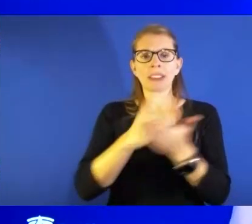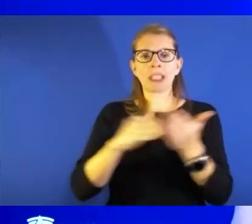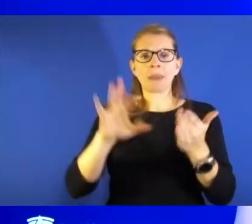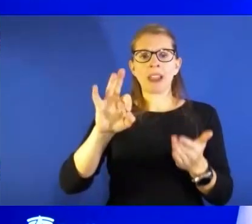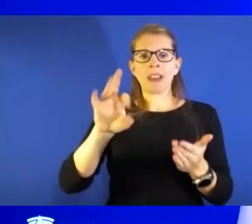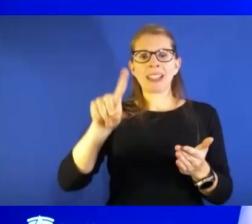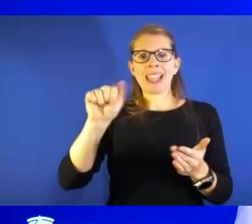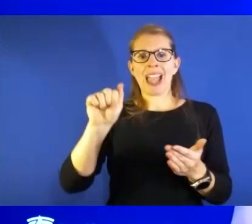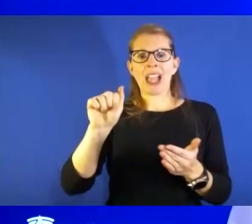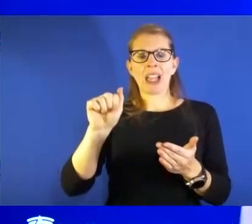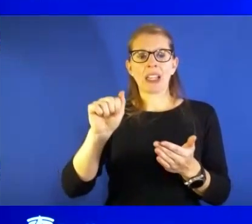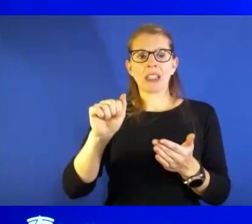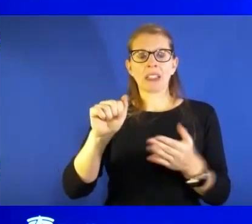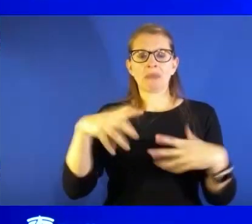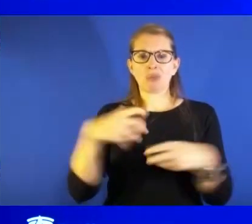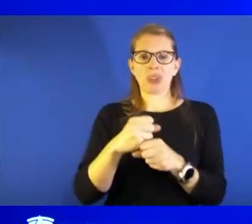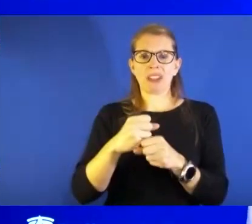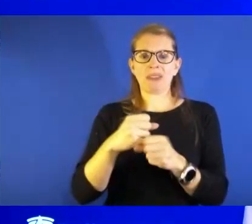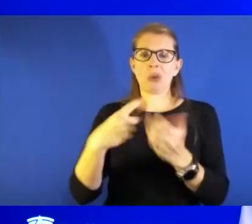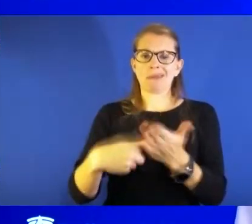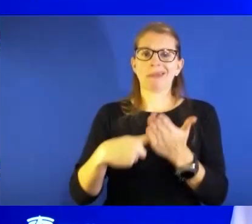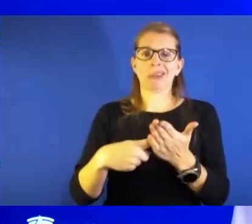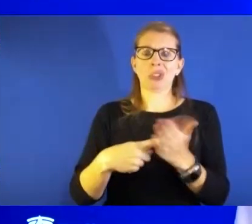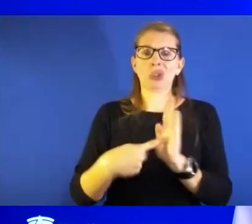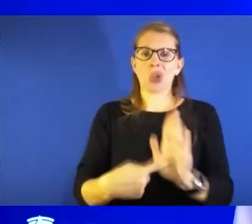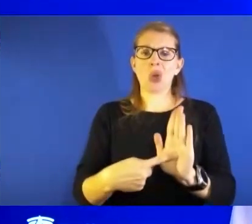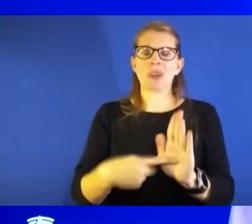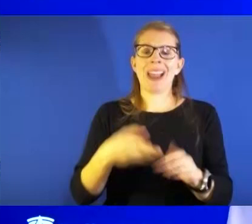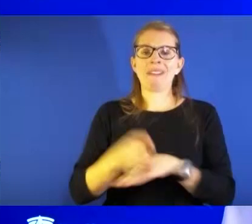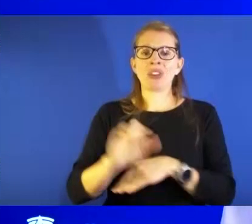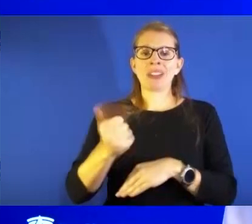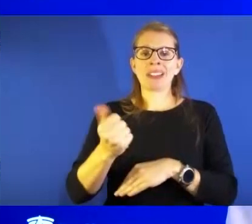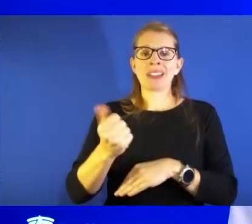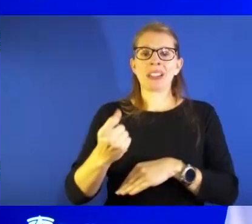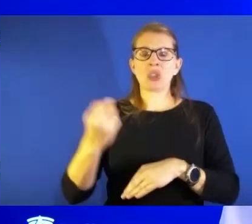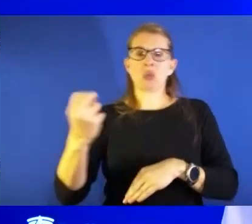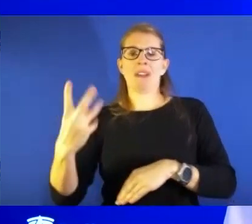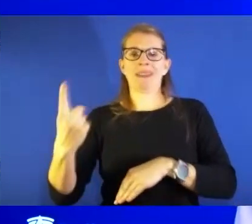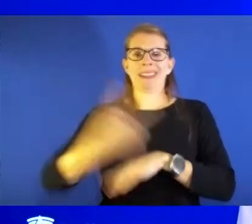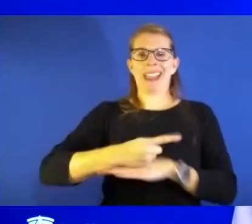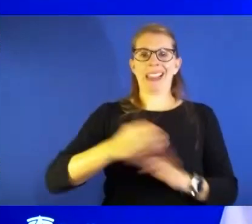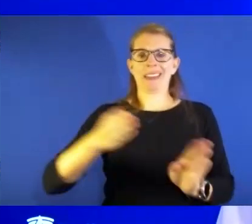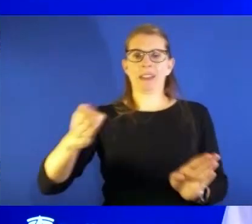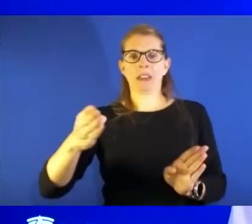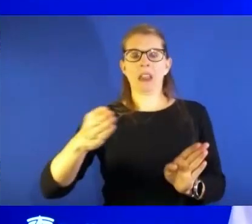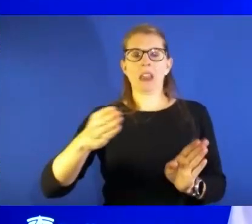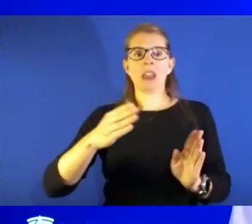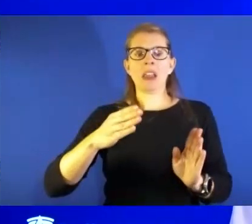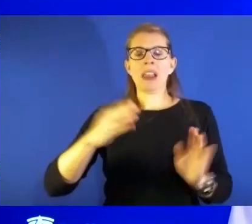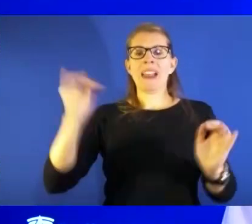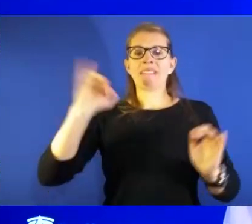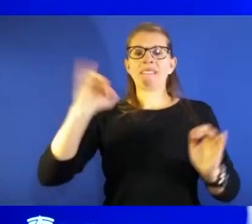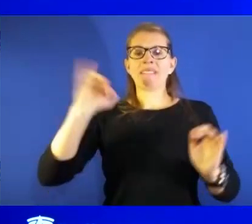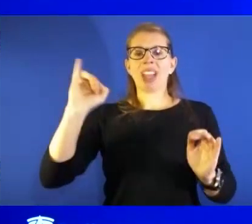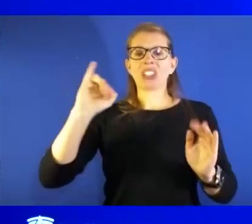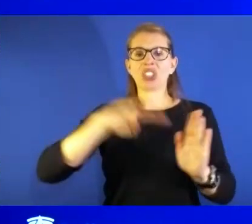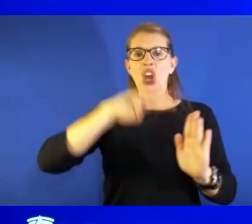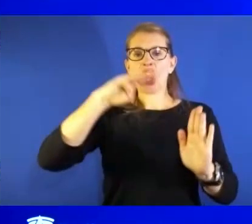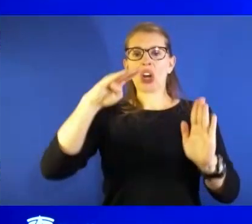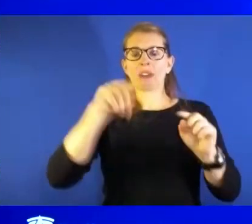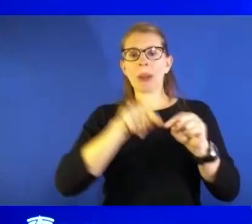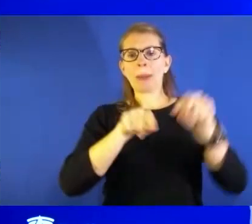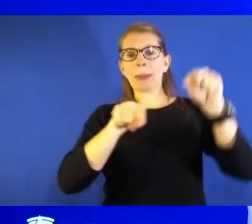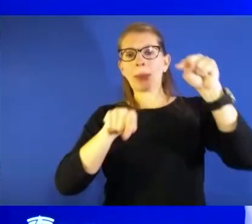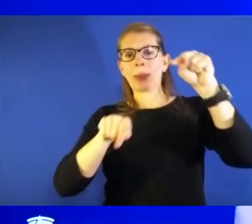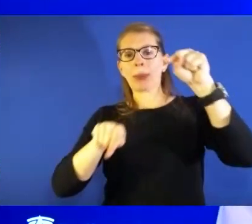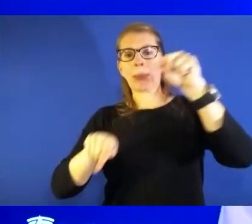showed is that really after that 10 or 12 days, you can start to see those infection curves separating. And what that means is those people that